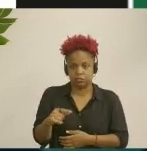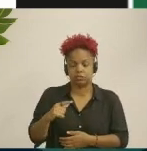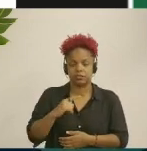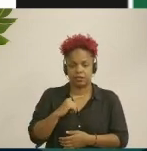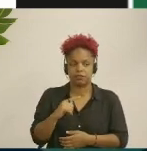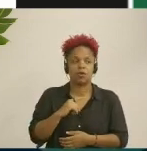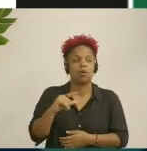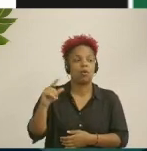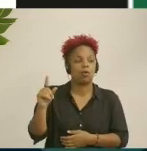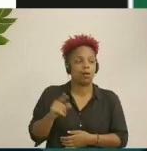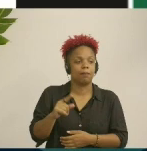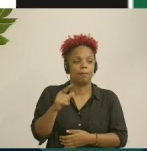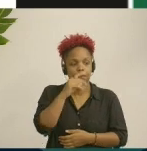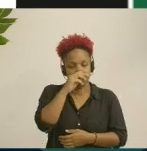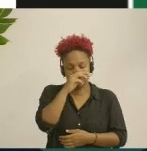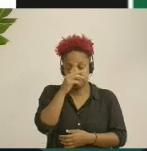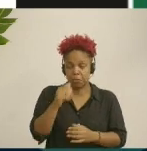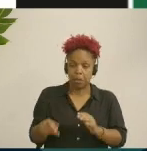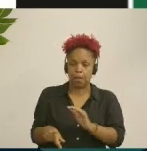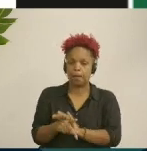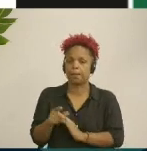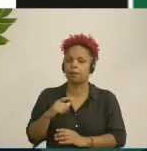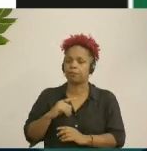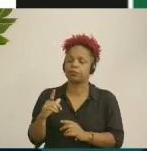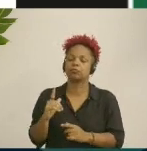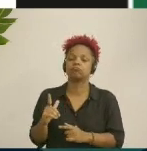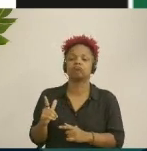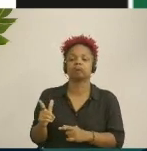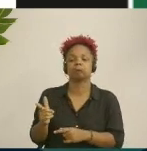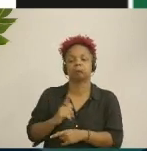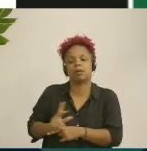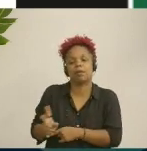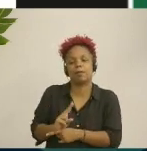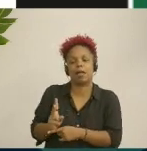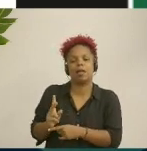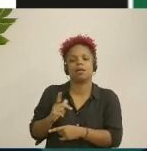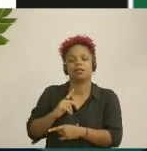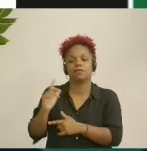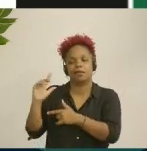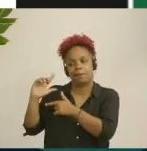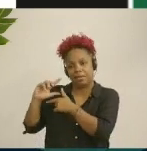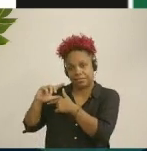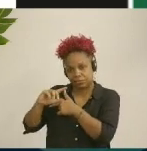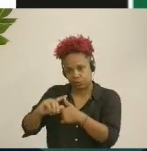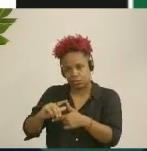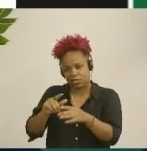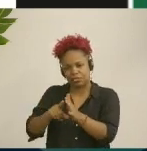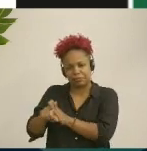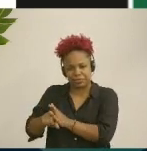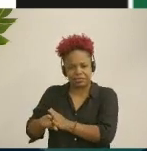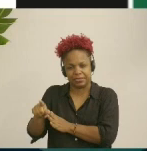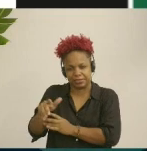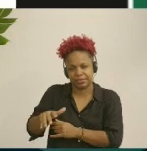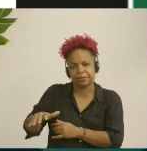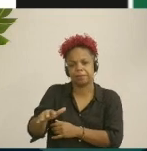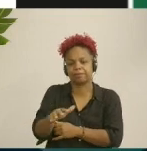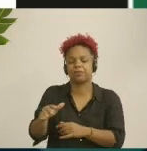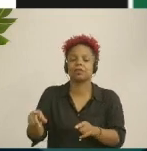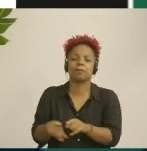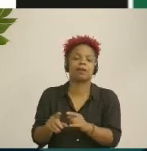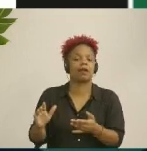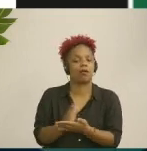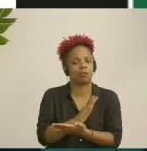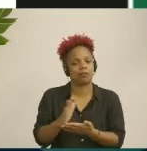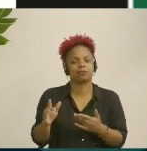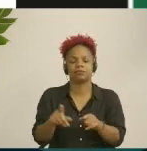evidence methodologists around the table, and no effort to ground their recommendations in what we know from best research evidence,